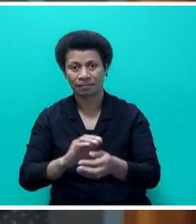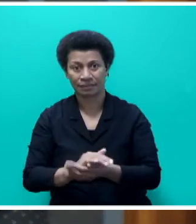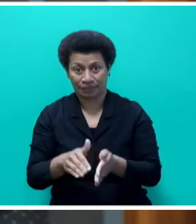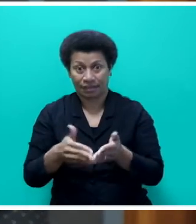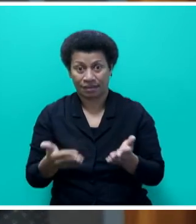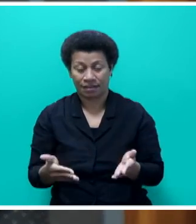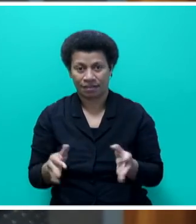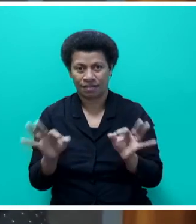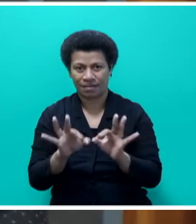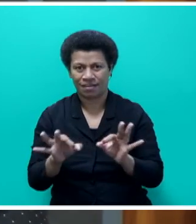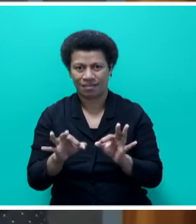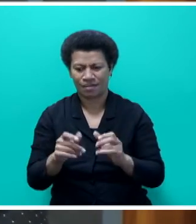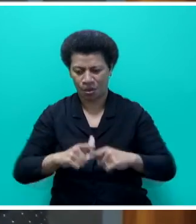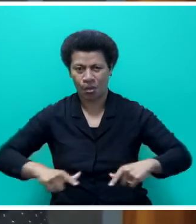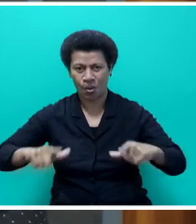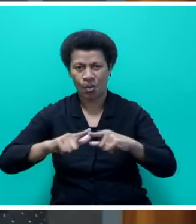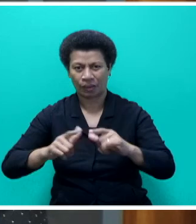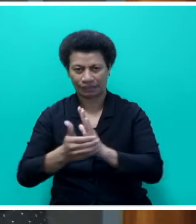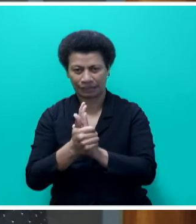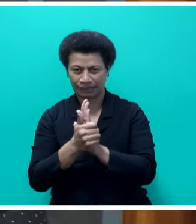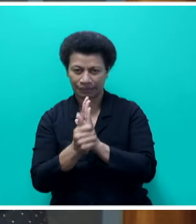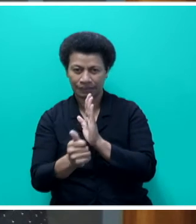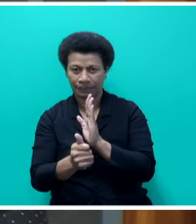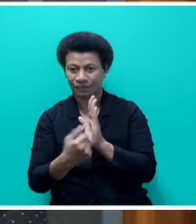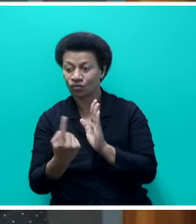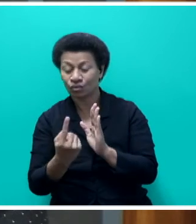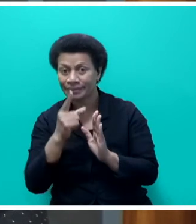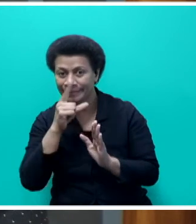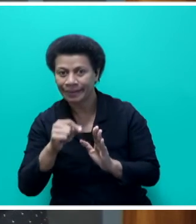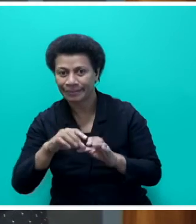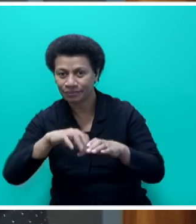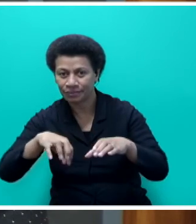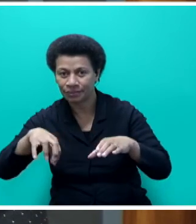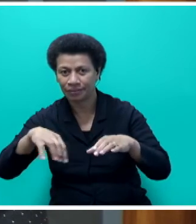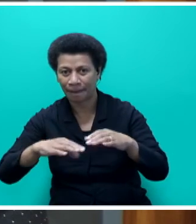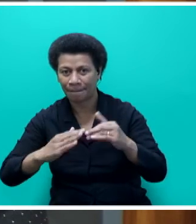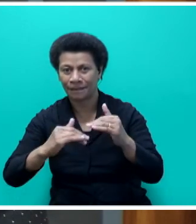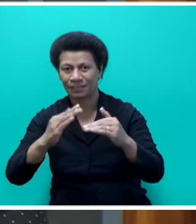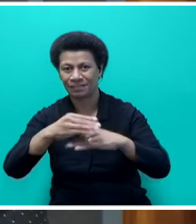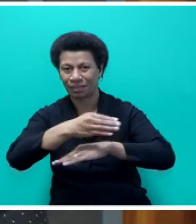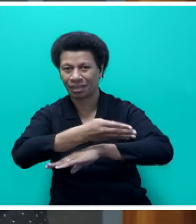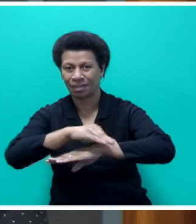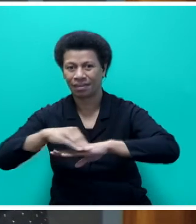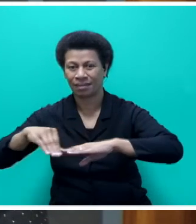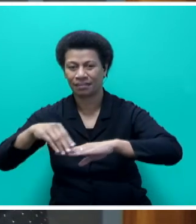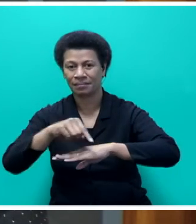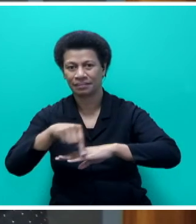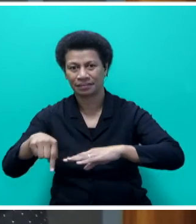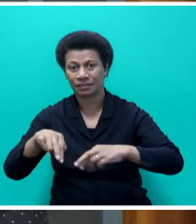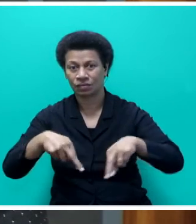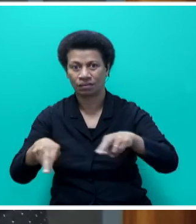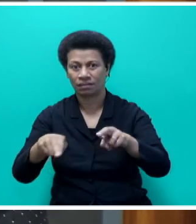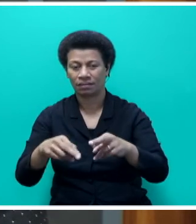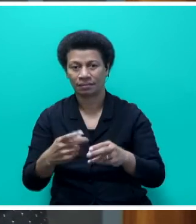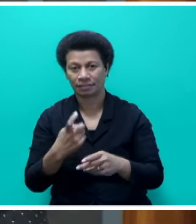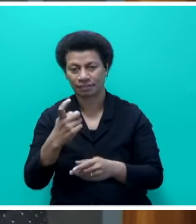no local expertise in that particular field, Honourable Speaker. And for Senganga, the Ministry is actually currently finalising the